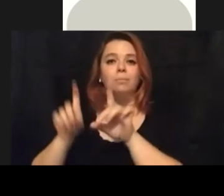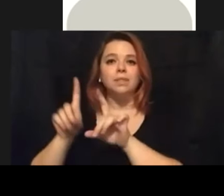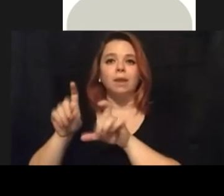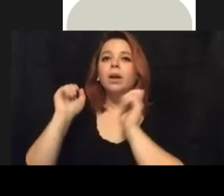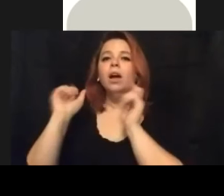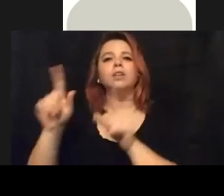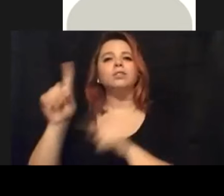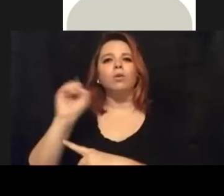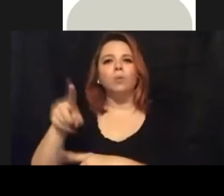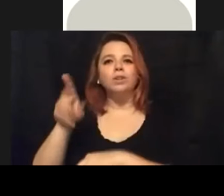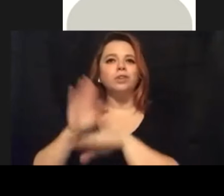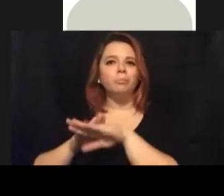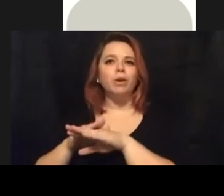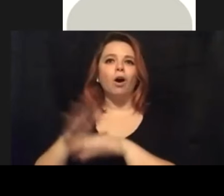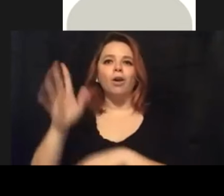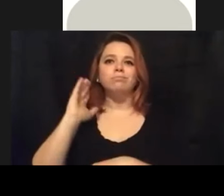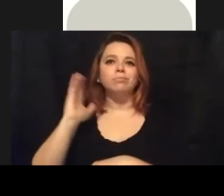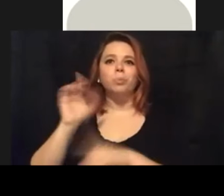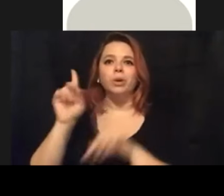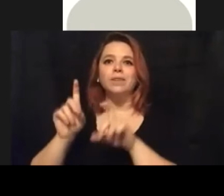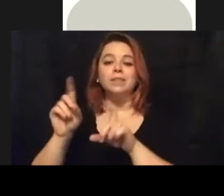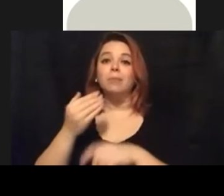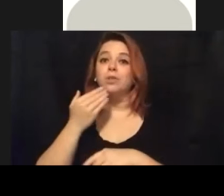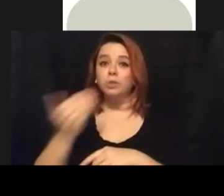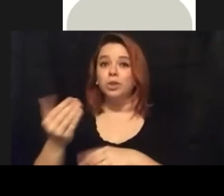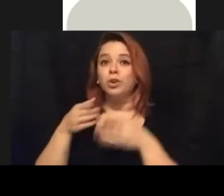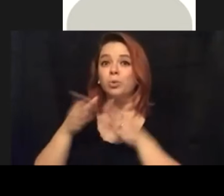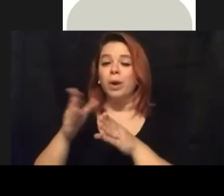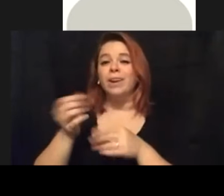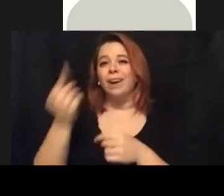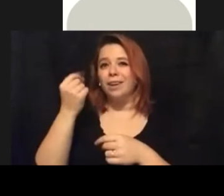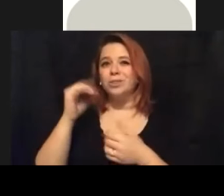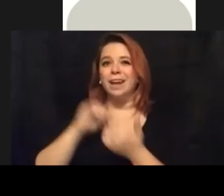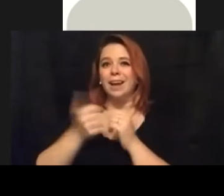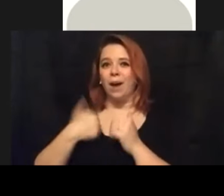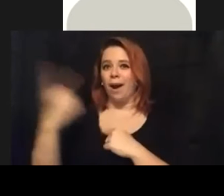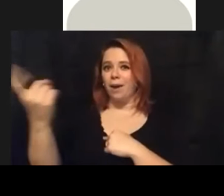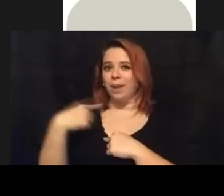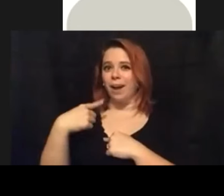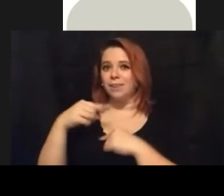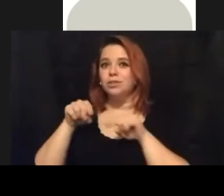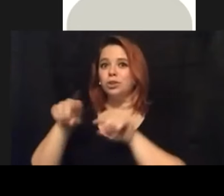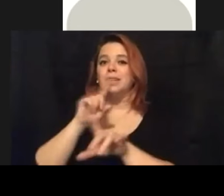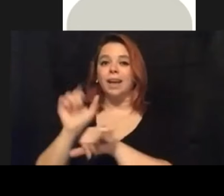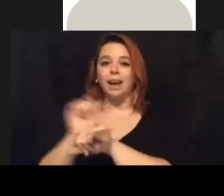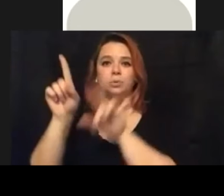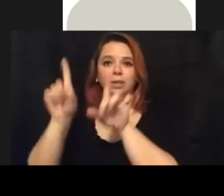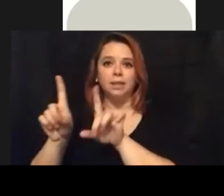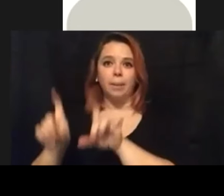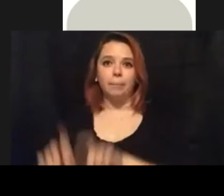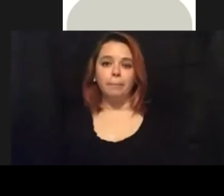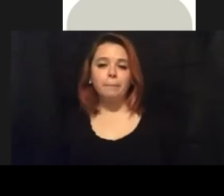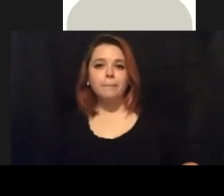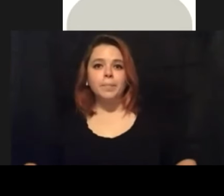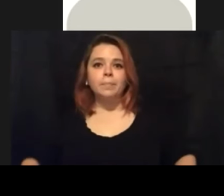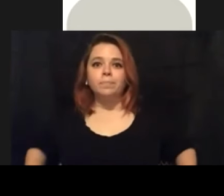that have been on previous exams, so this is a good gauge of the type of questions I will ask on the exam. Let me take a peek at it to see